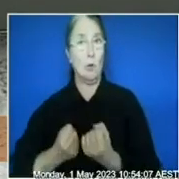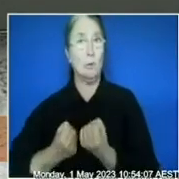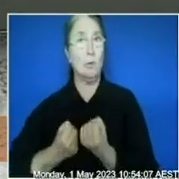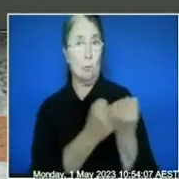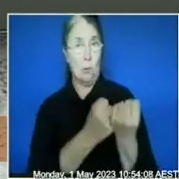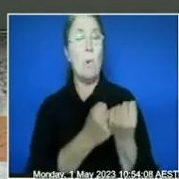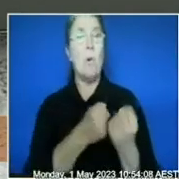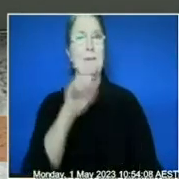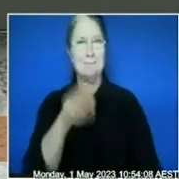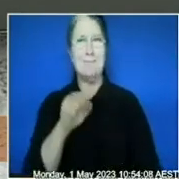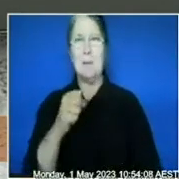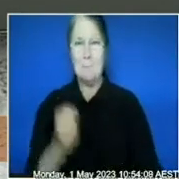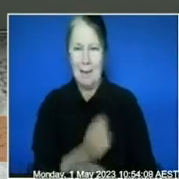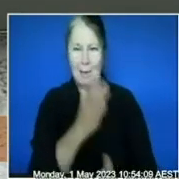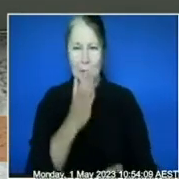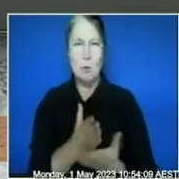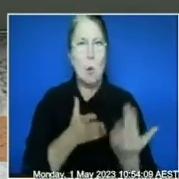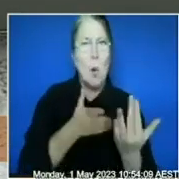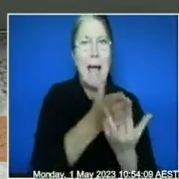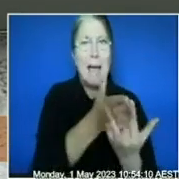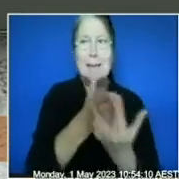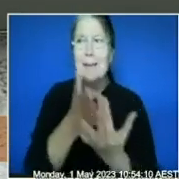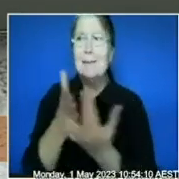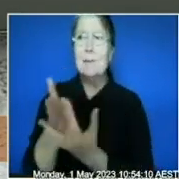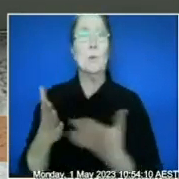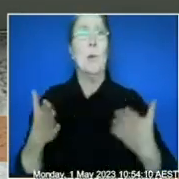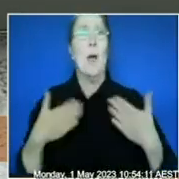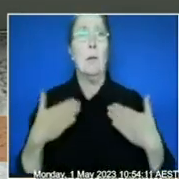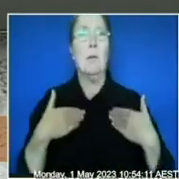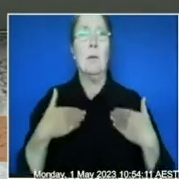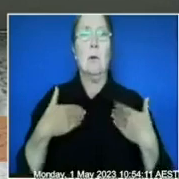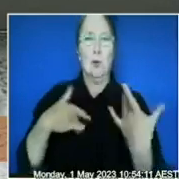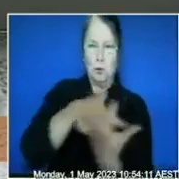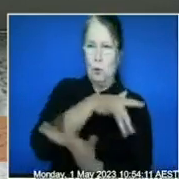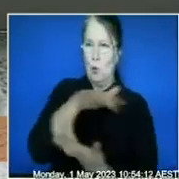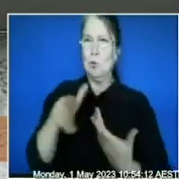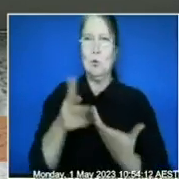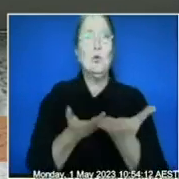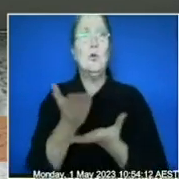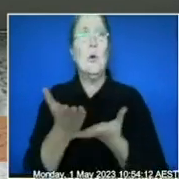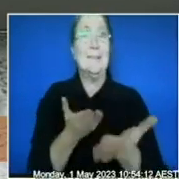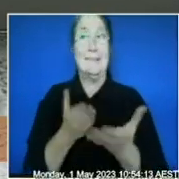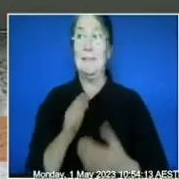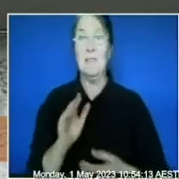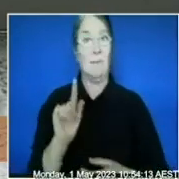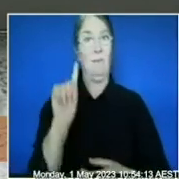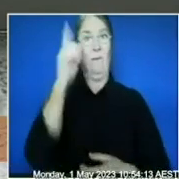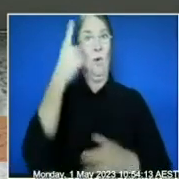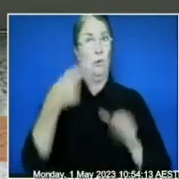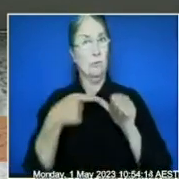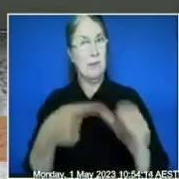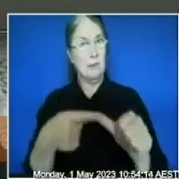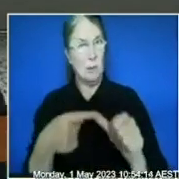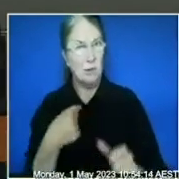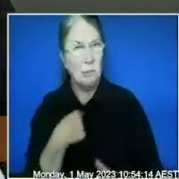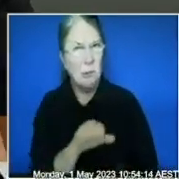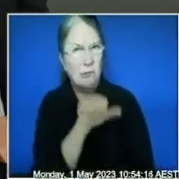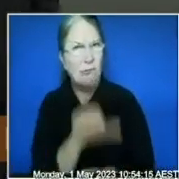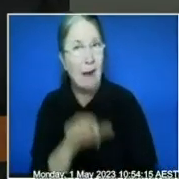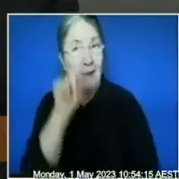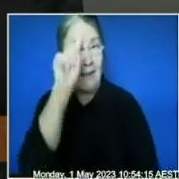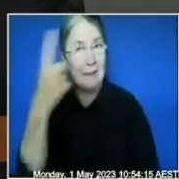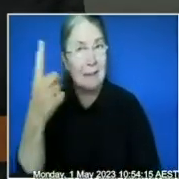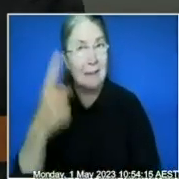I'd say that in committing to deliver on the expert reference group's report, it was about developing